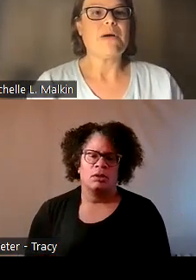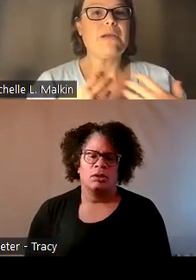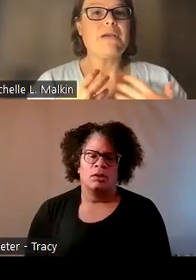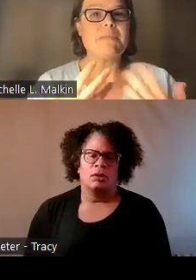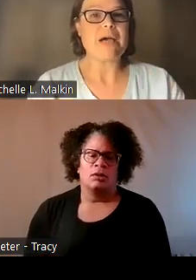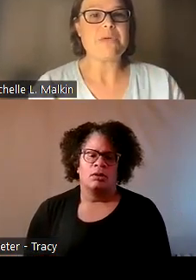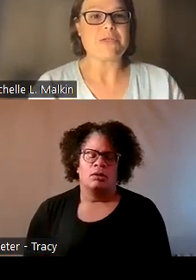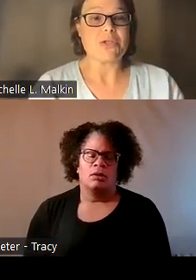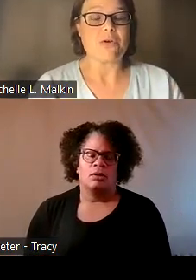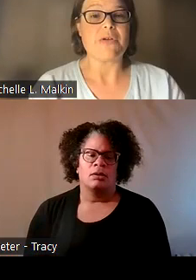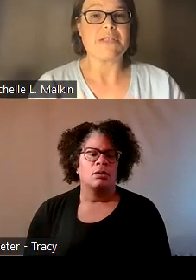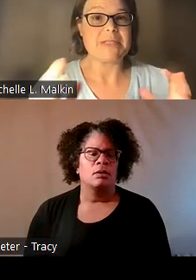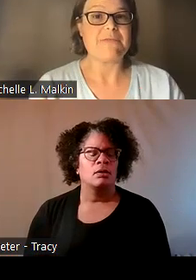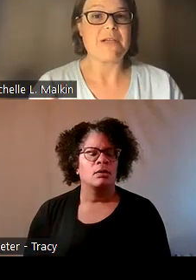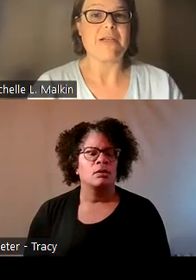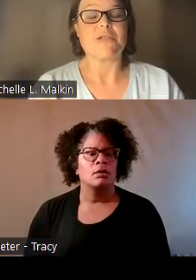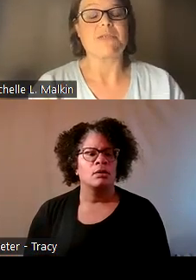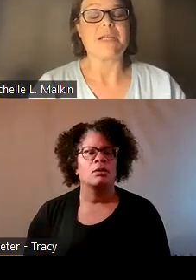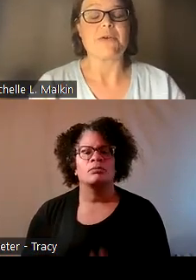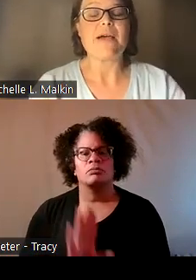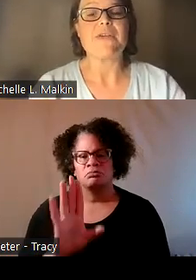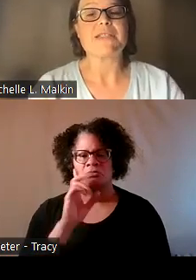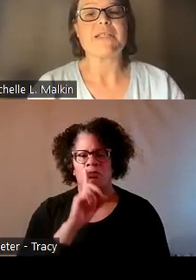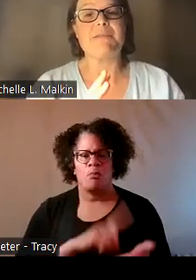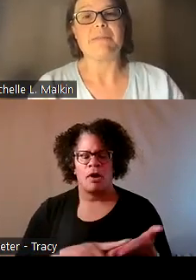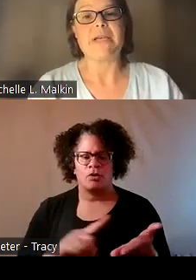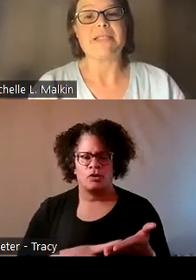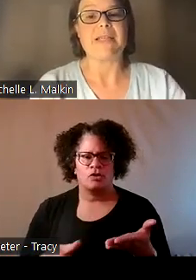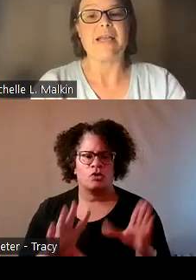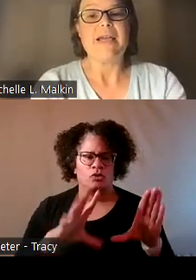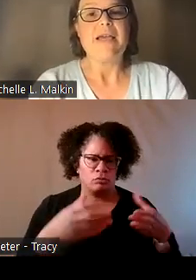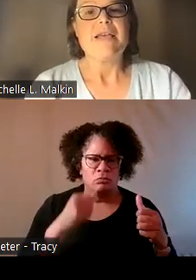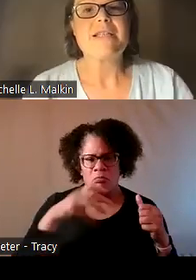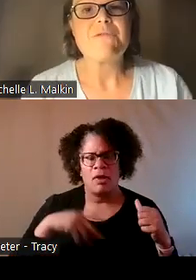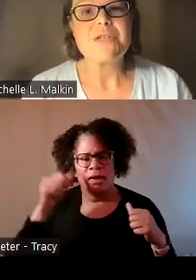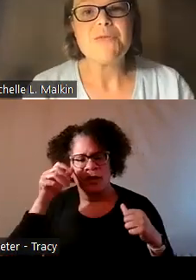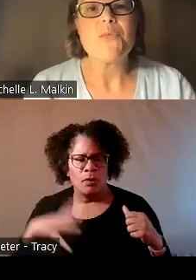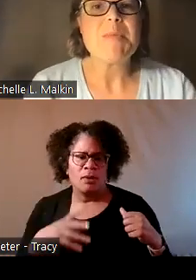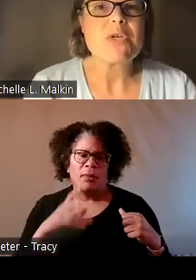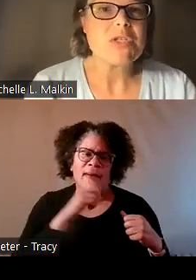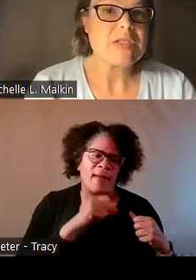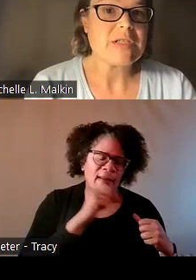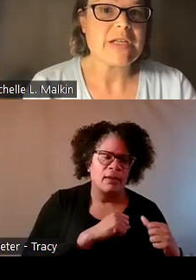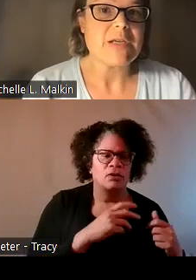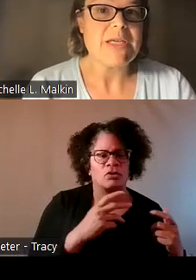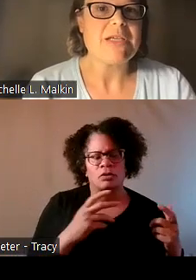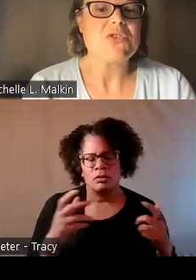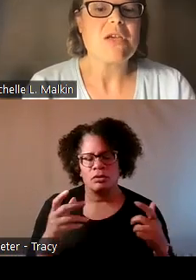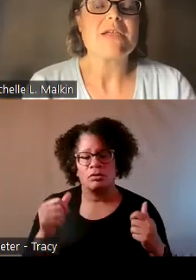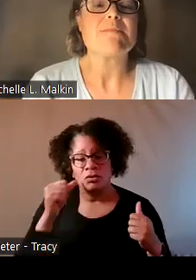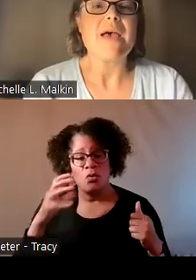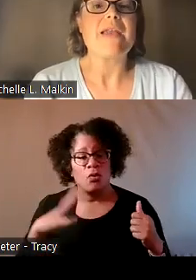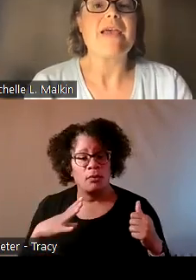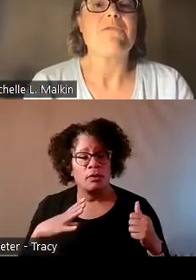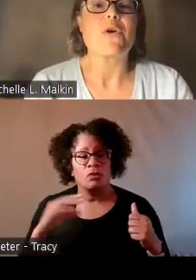So what my research showed, specifically in terms of demographics and based on that, is that first of all, women were just as likely to be in